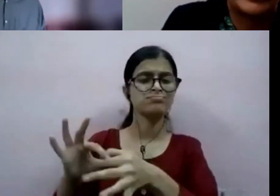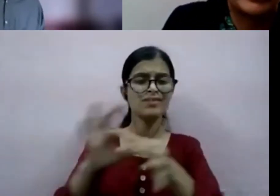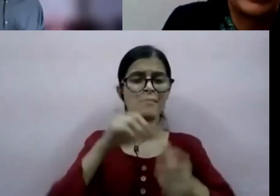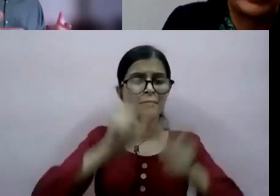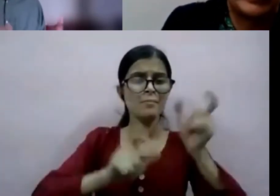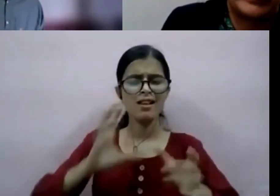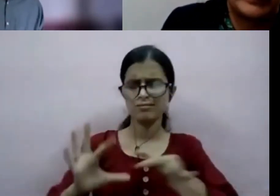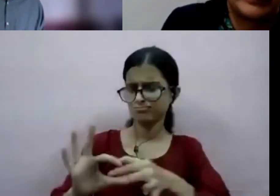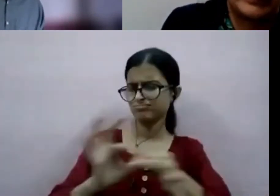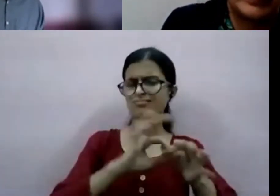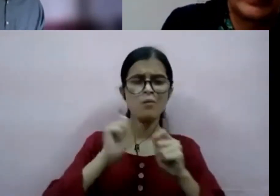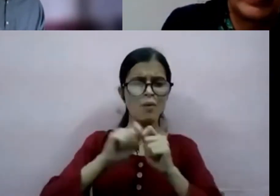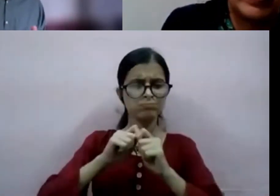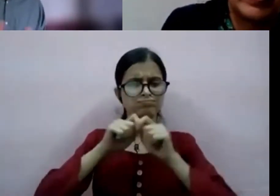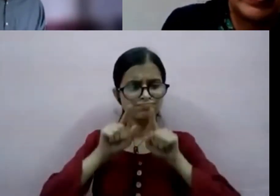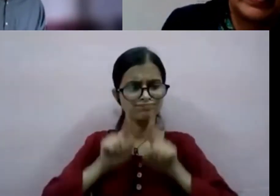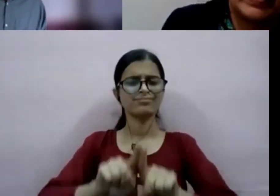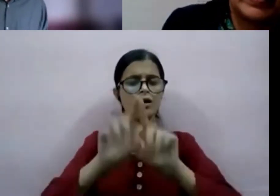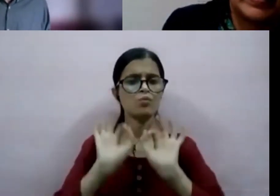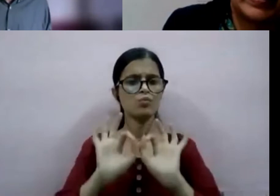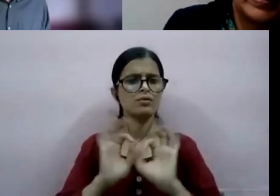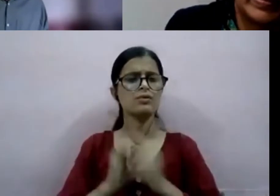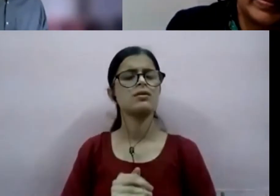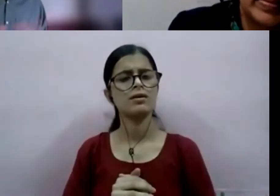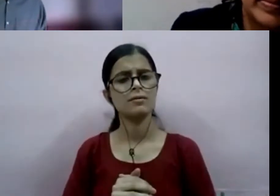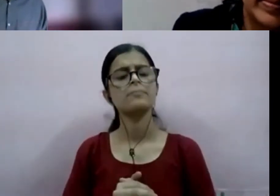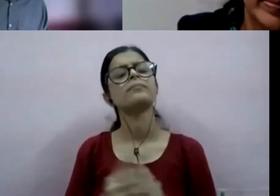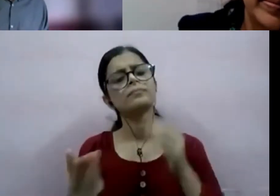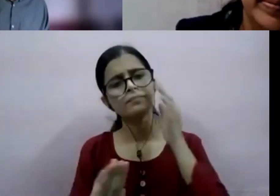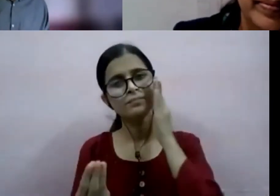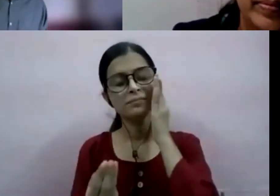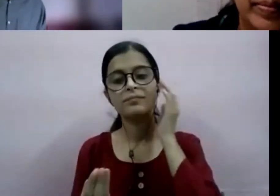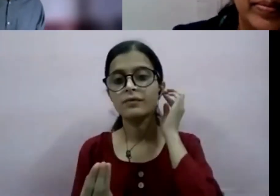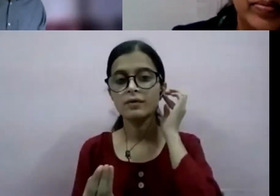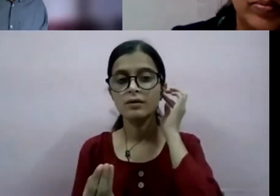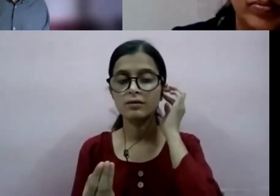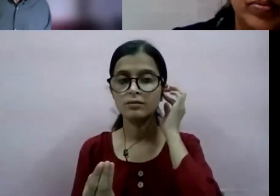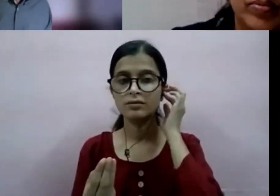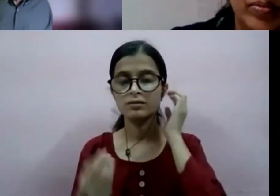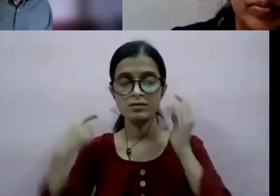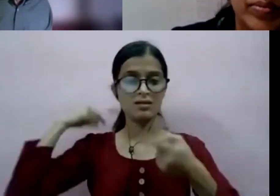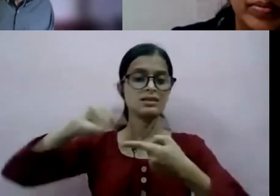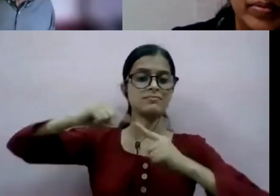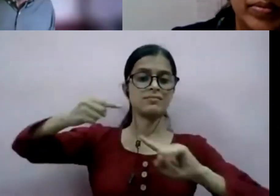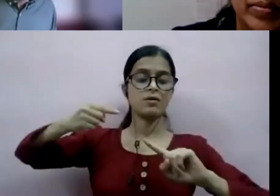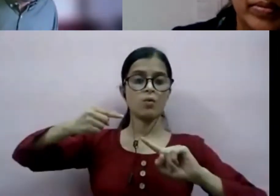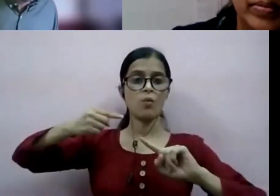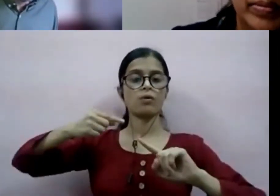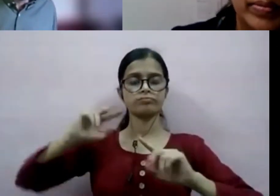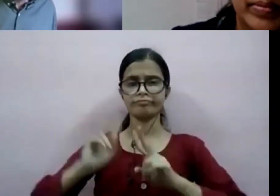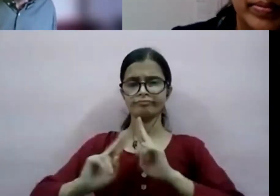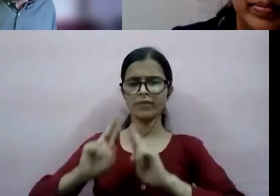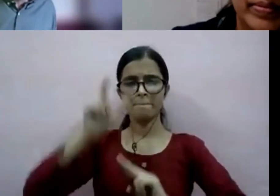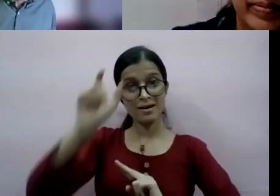their expertise where they have it. And maybe, you know, a spinal cord surgeon doesn't really need